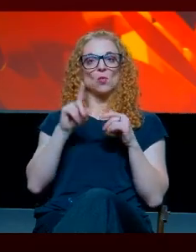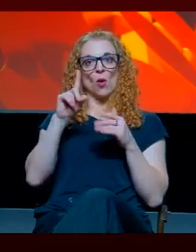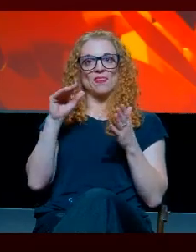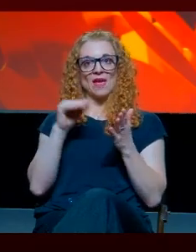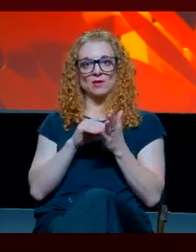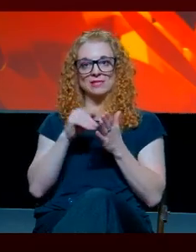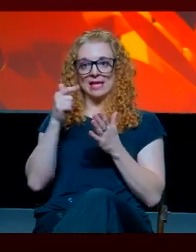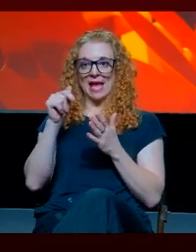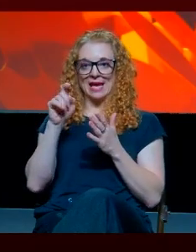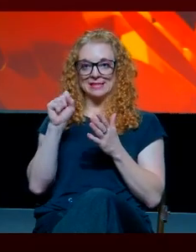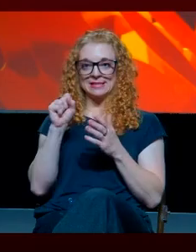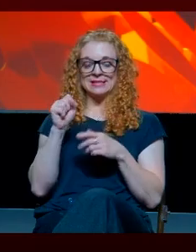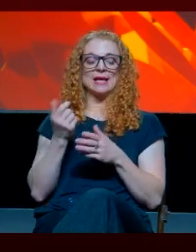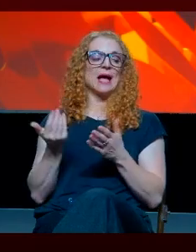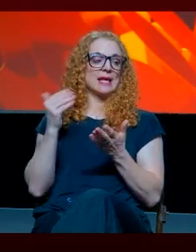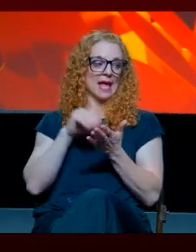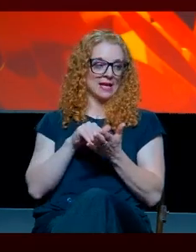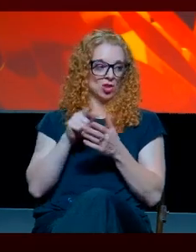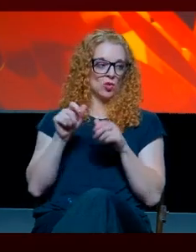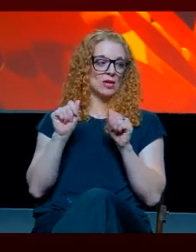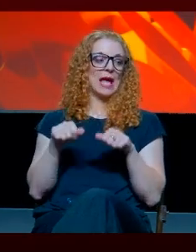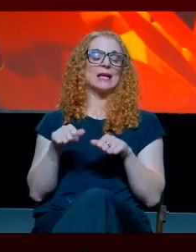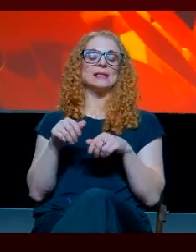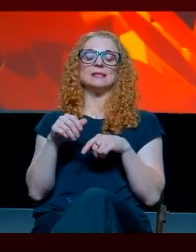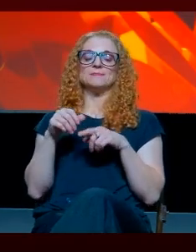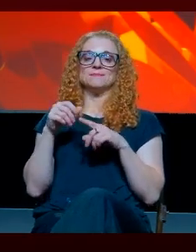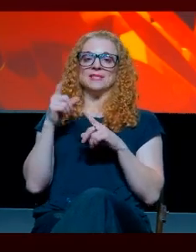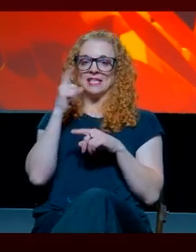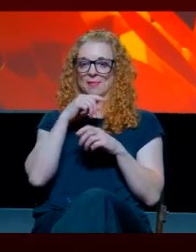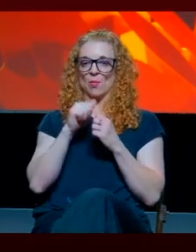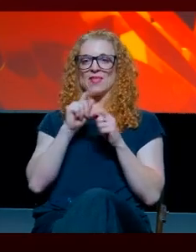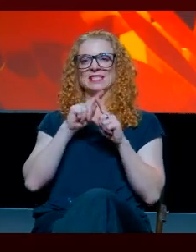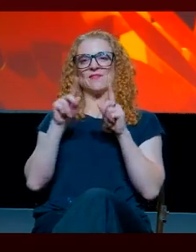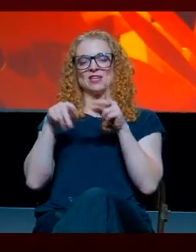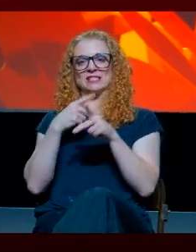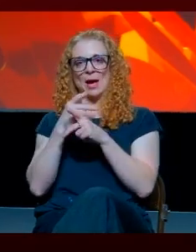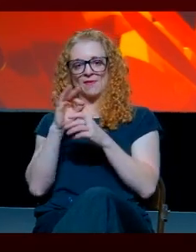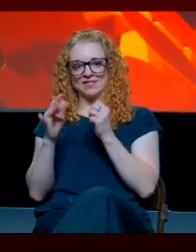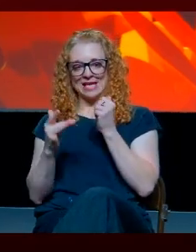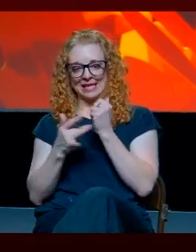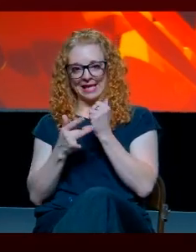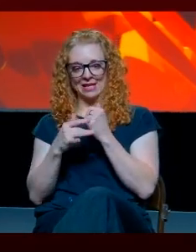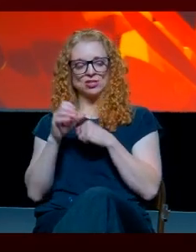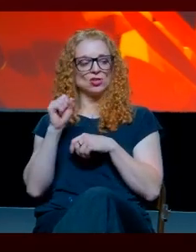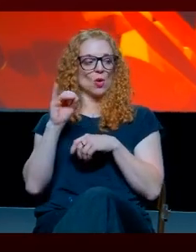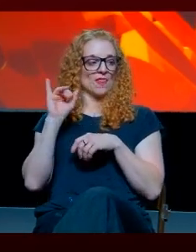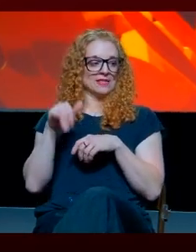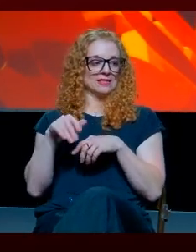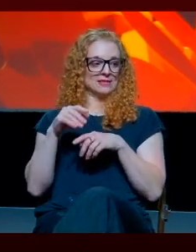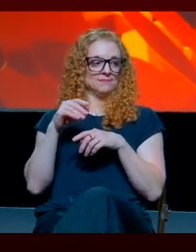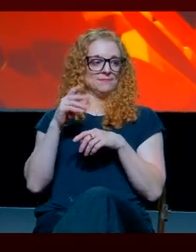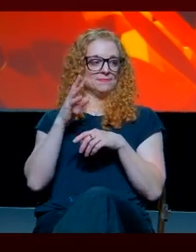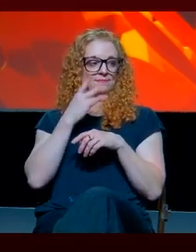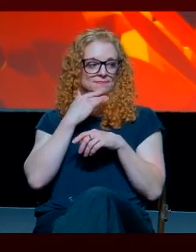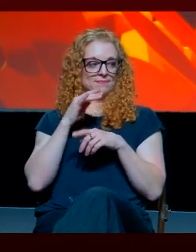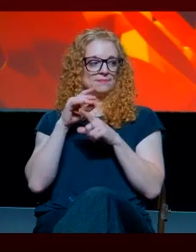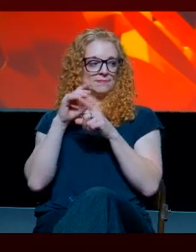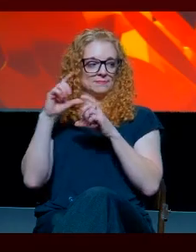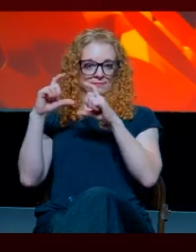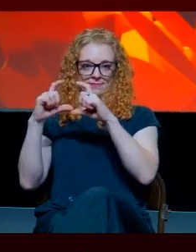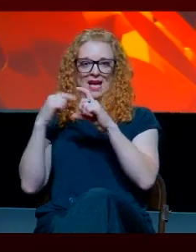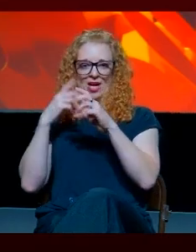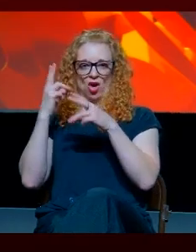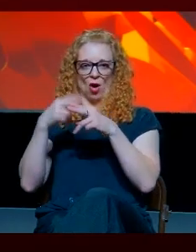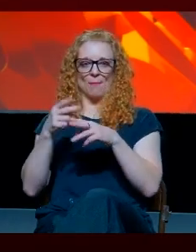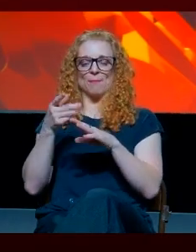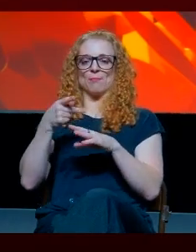1,000 gates, again, you can simulate it with a different type of technique. So this shaded regime I call pre-utility. Now,